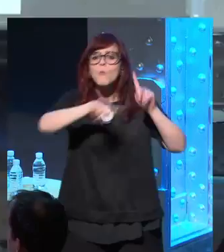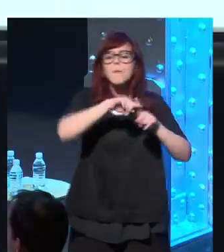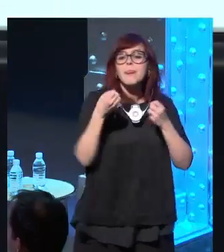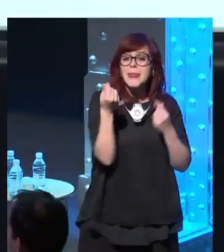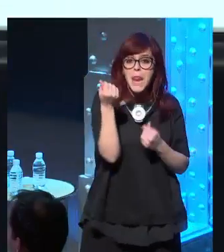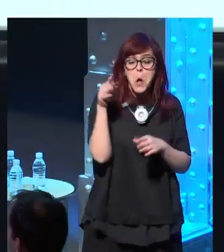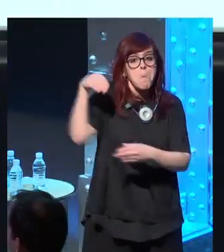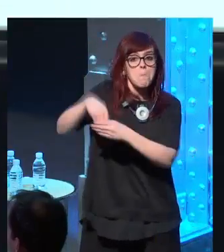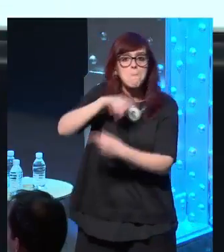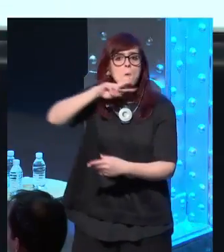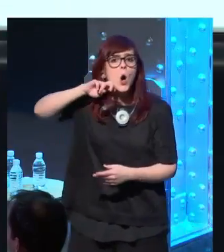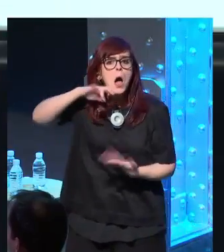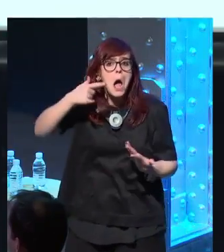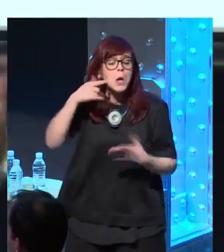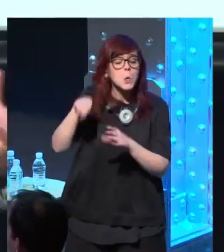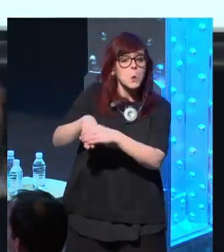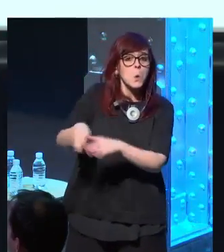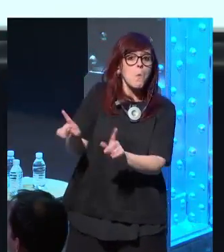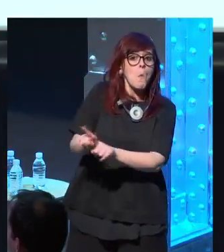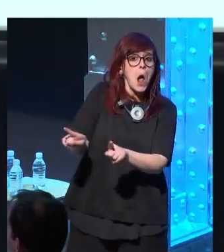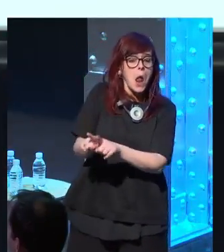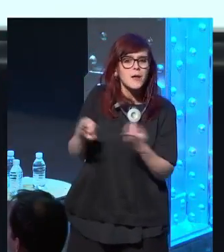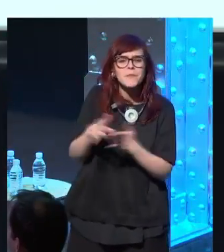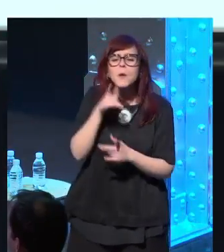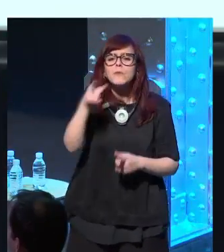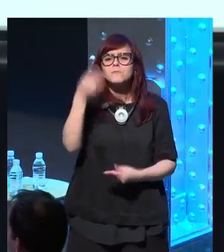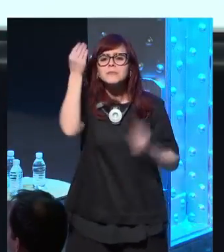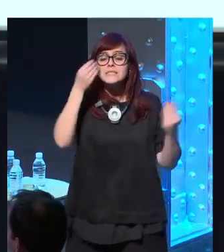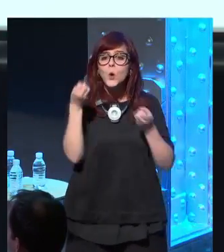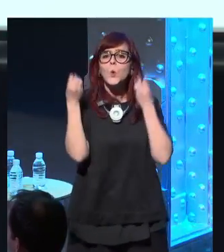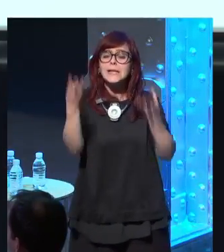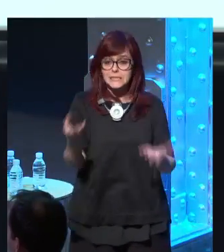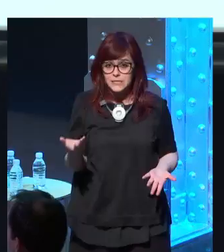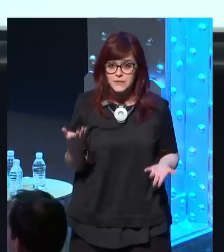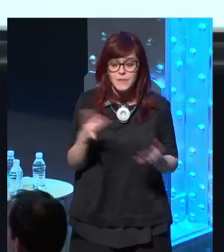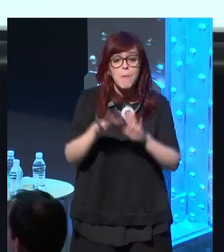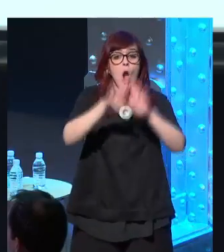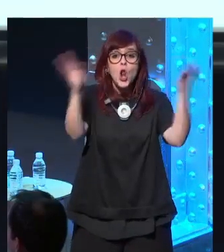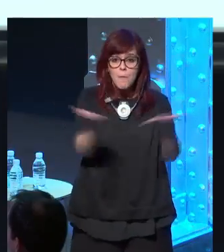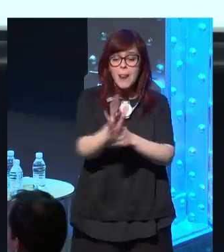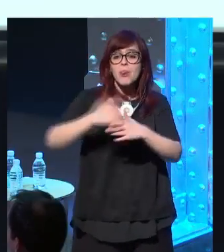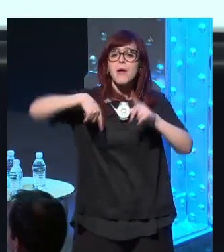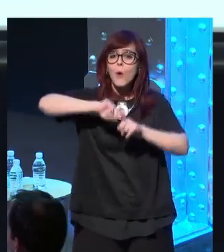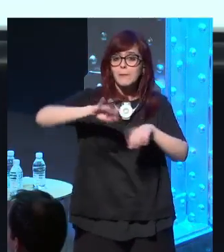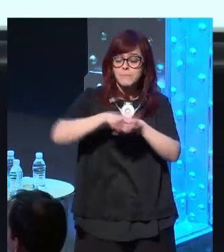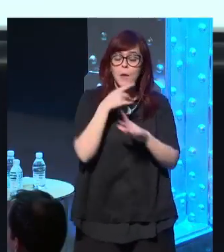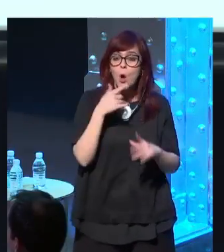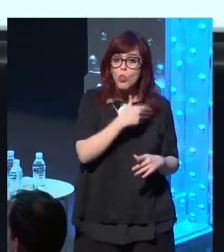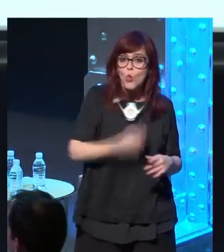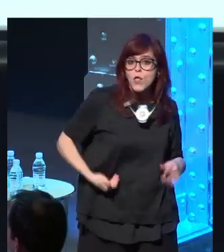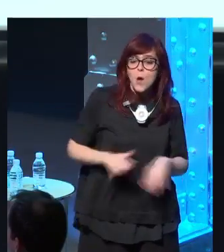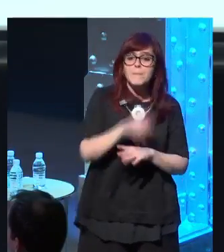How many wallets do you think globally is returned with the money intact? How many do you think? 25%?